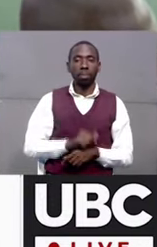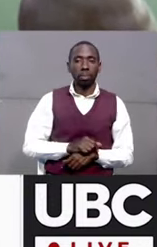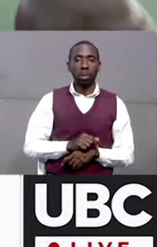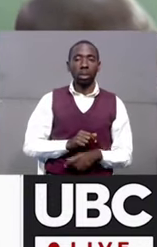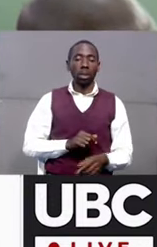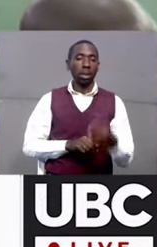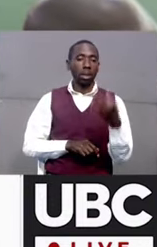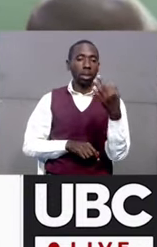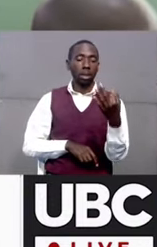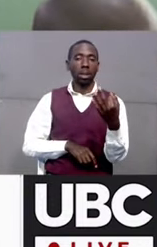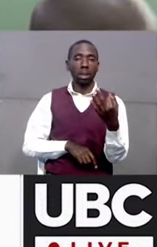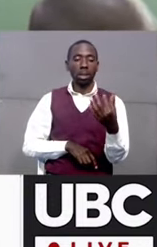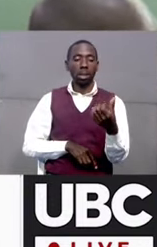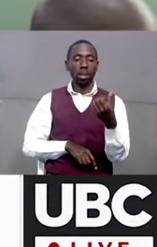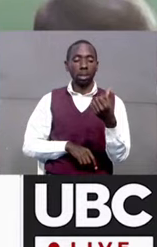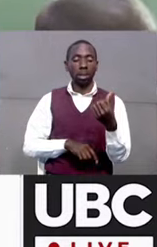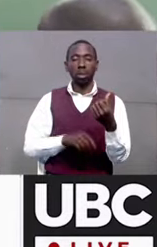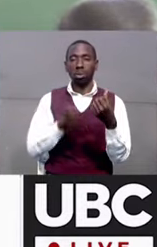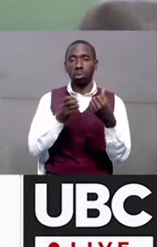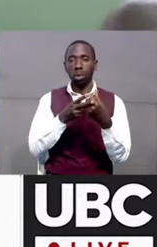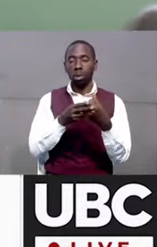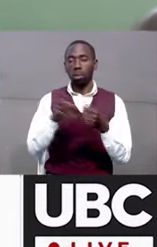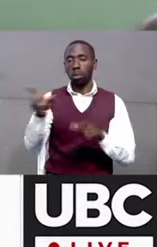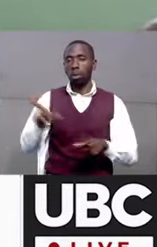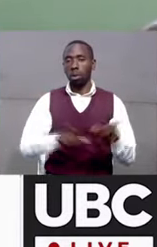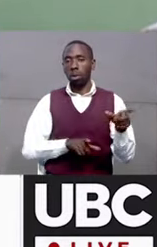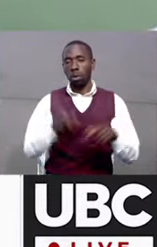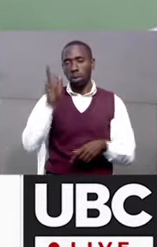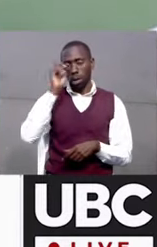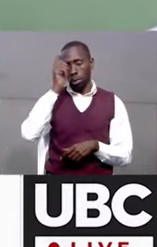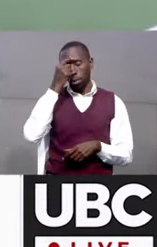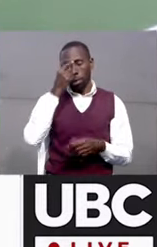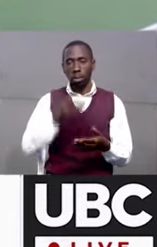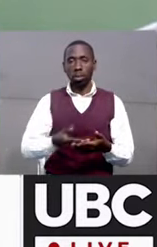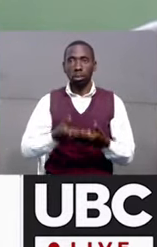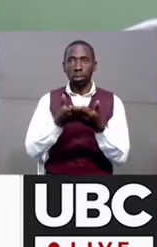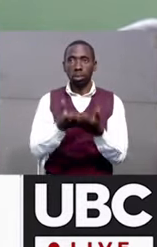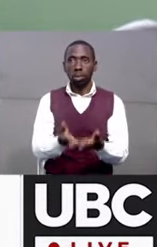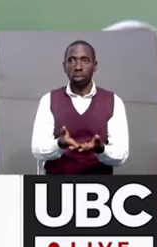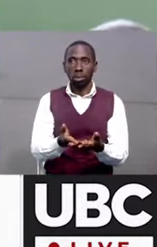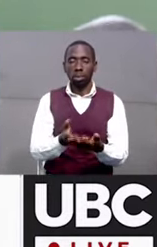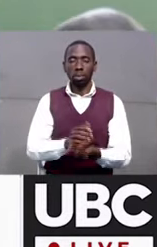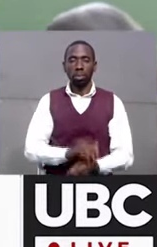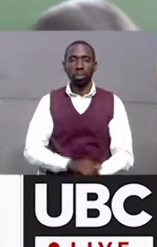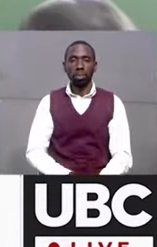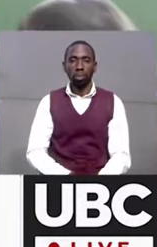612, local government. I beg to submit. I beg to lay.